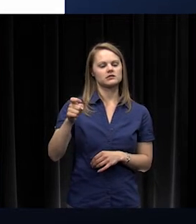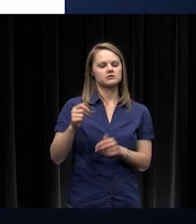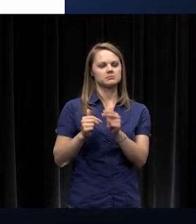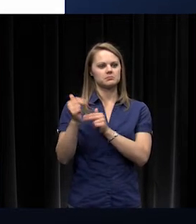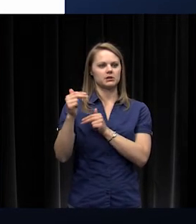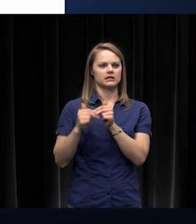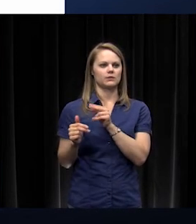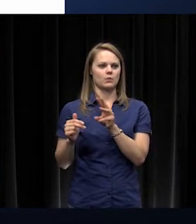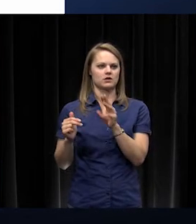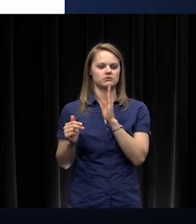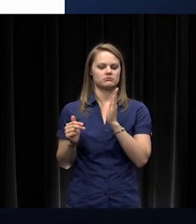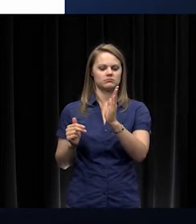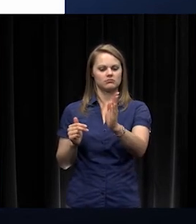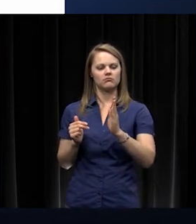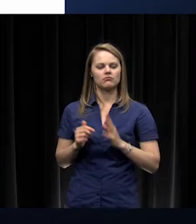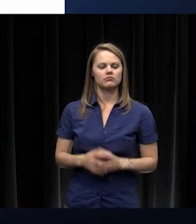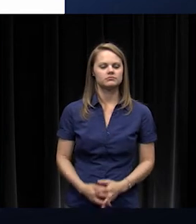as well.